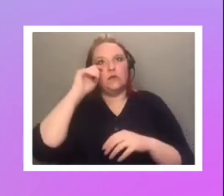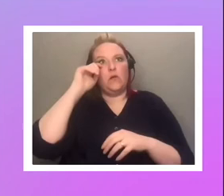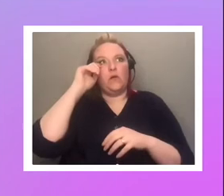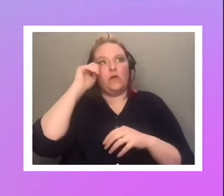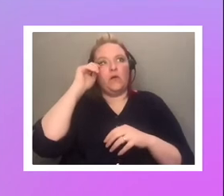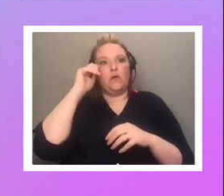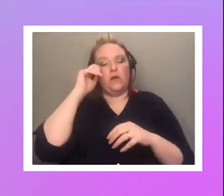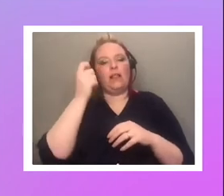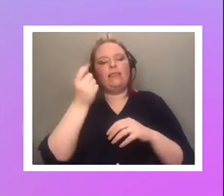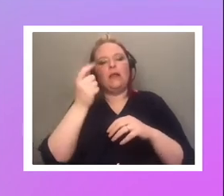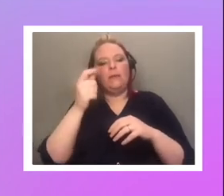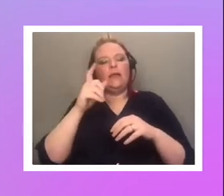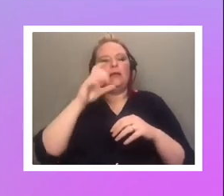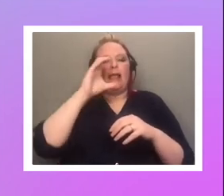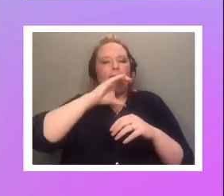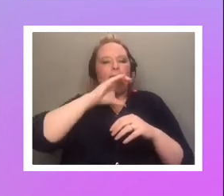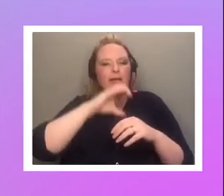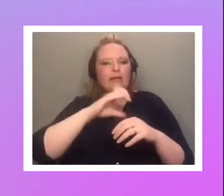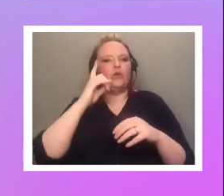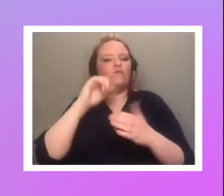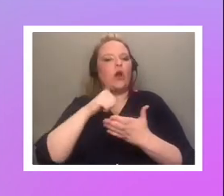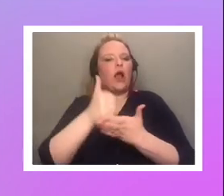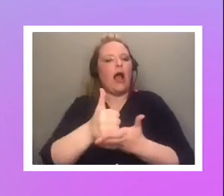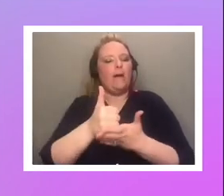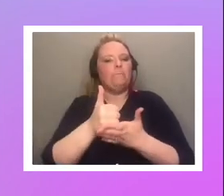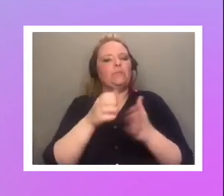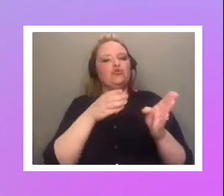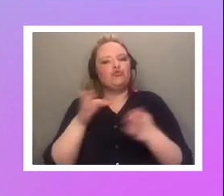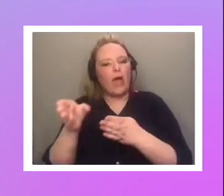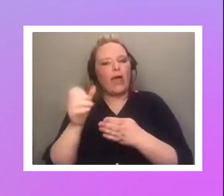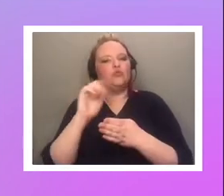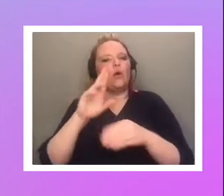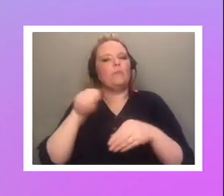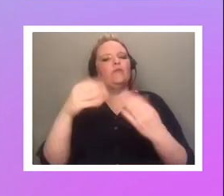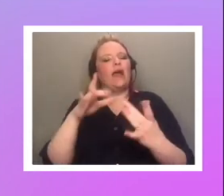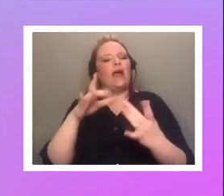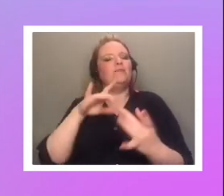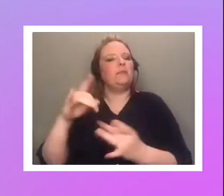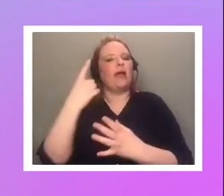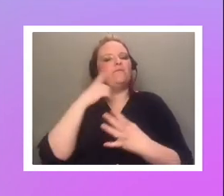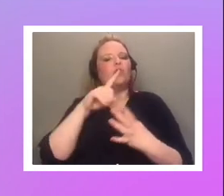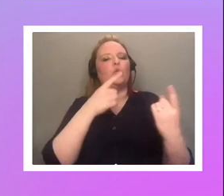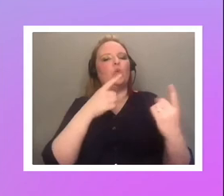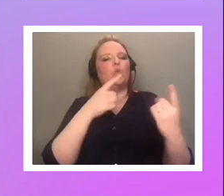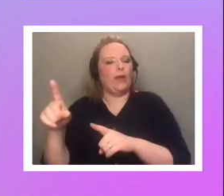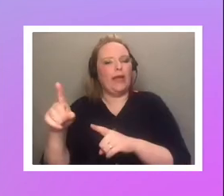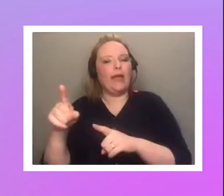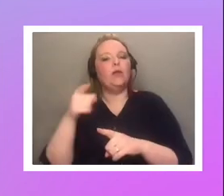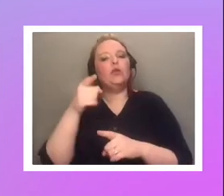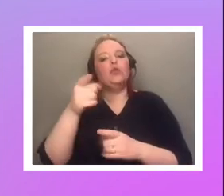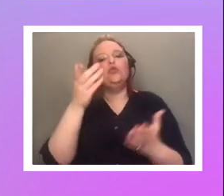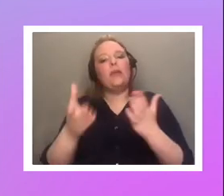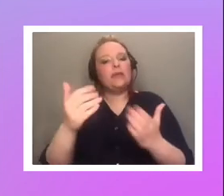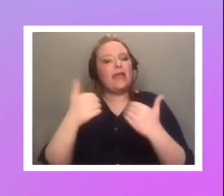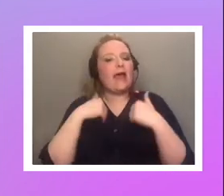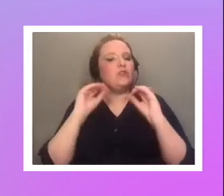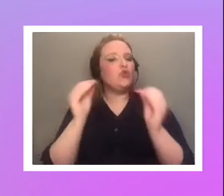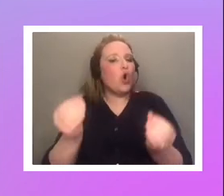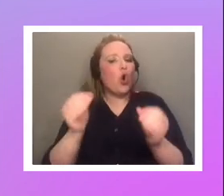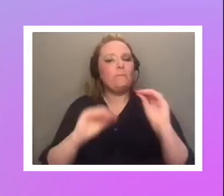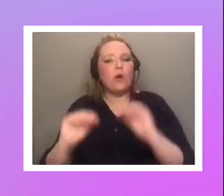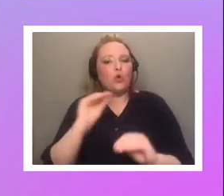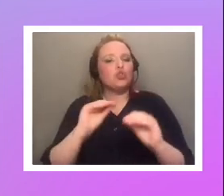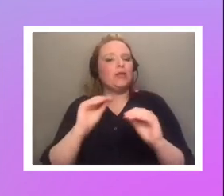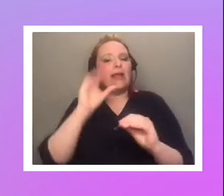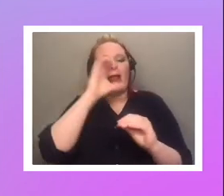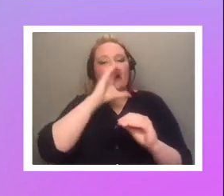of animation to help direct or give that feedback or affordance of what's going on, you might have no motion animation in